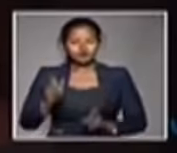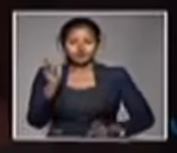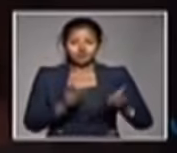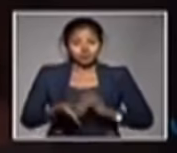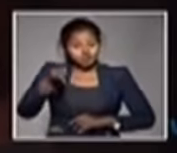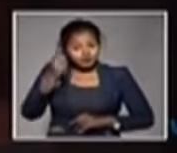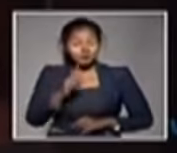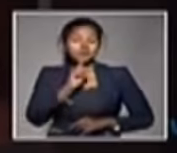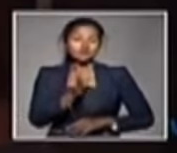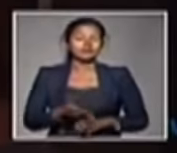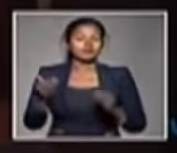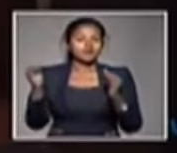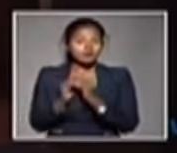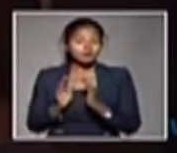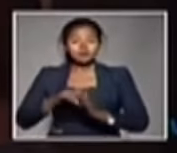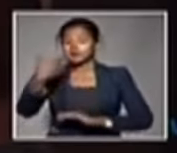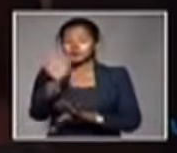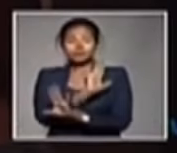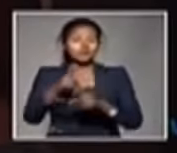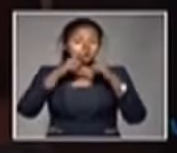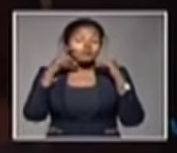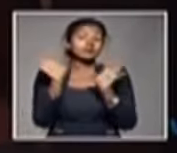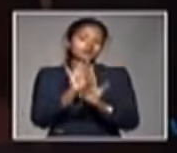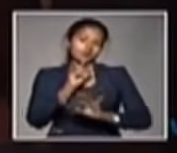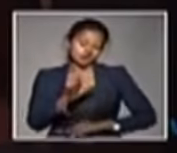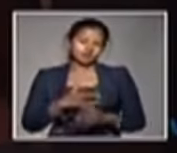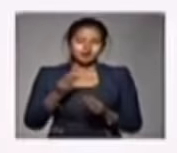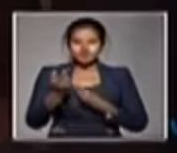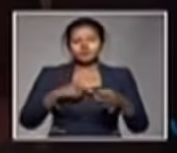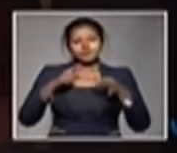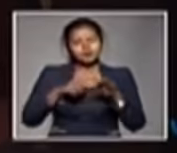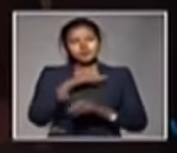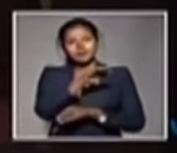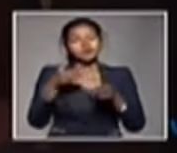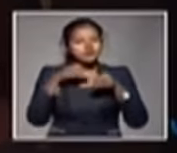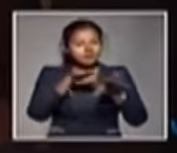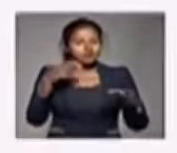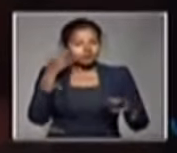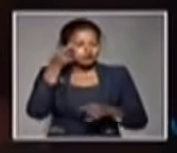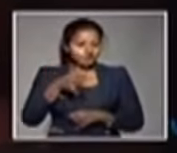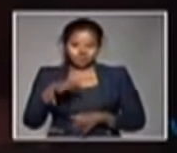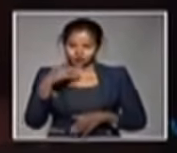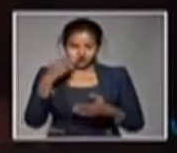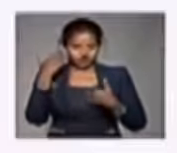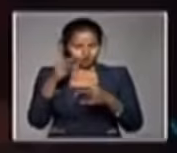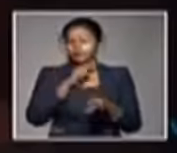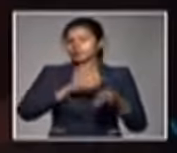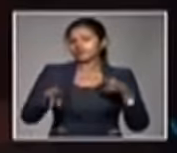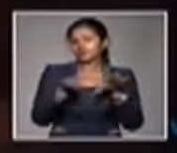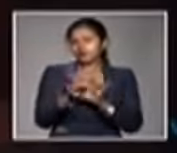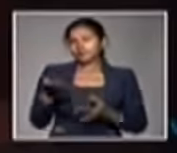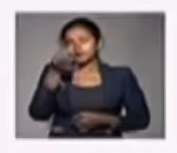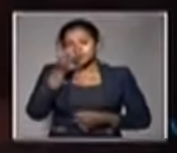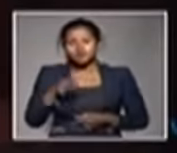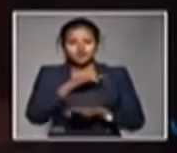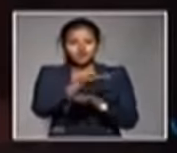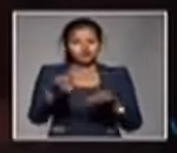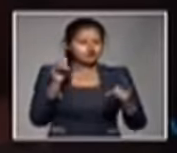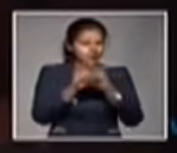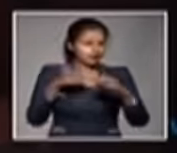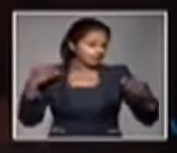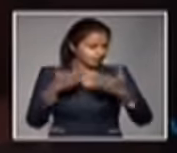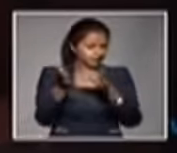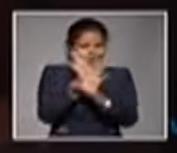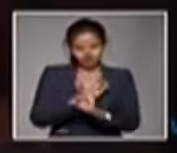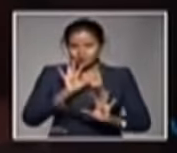leaving their homes without a mask. Recently, I questioned you on the community spread of the virus. You denied that the virus has reached the community transmission